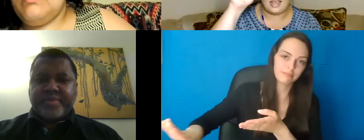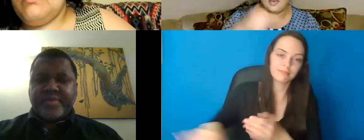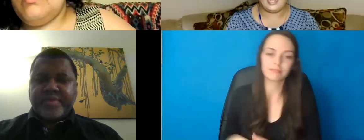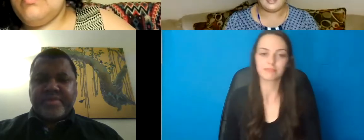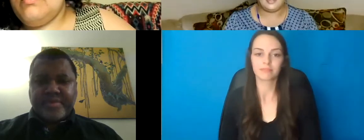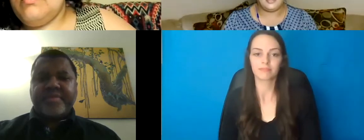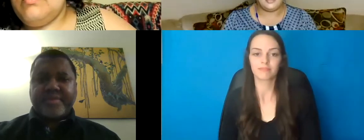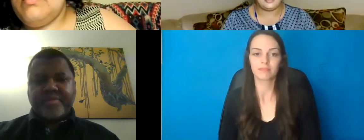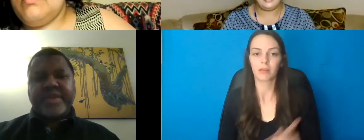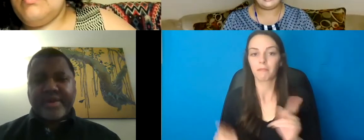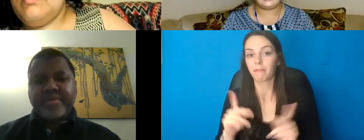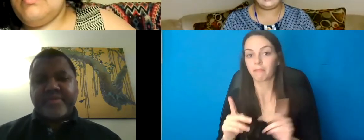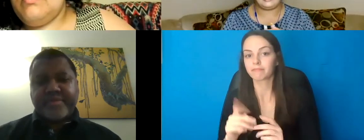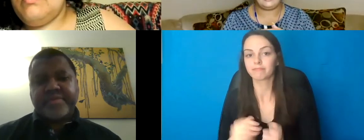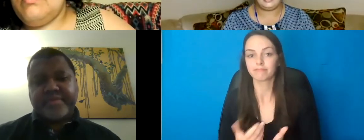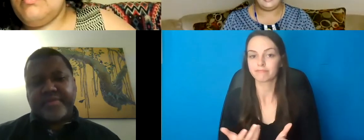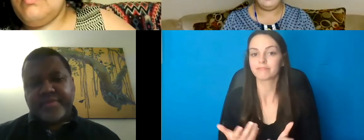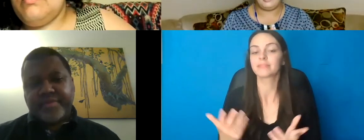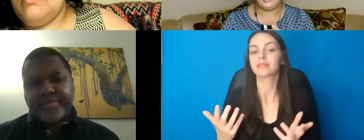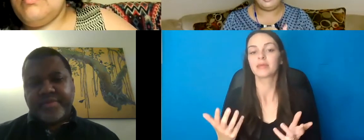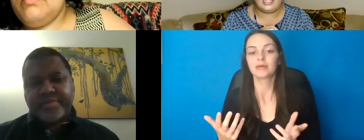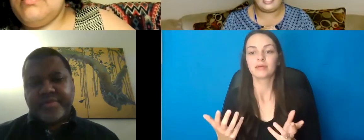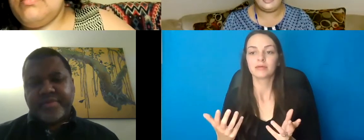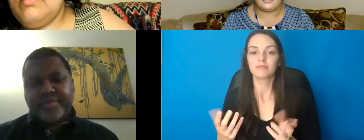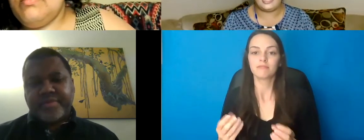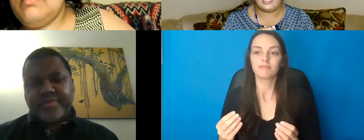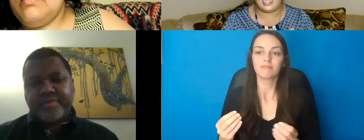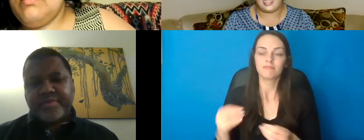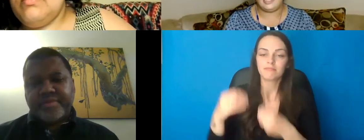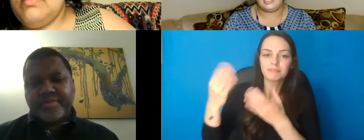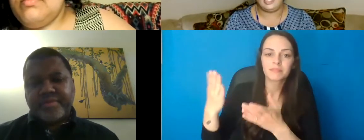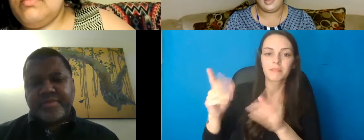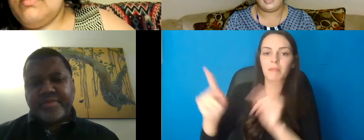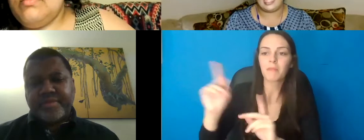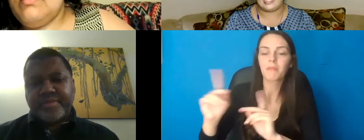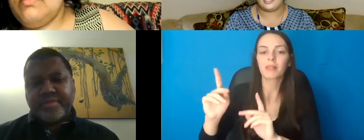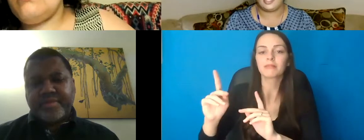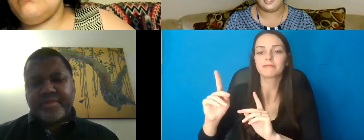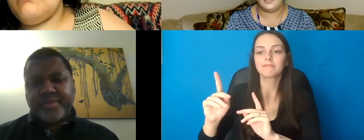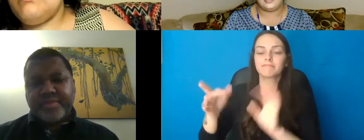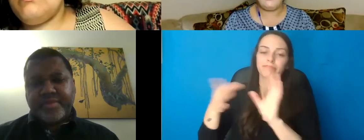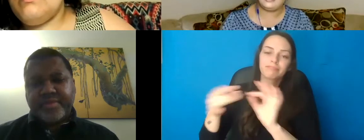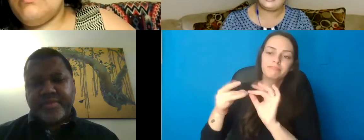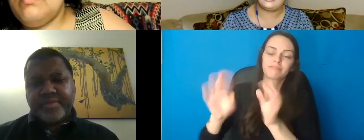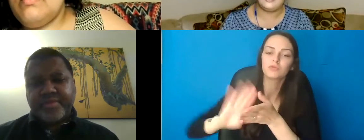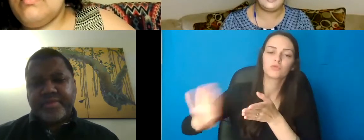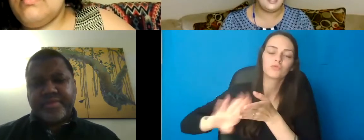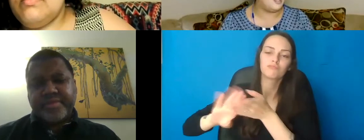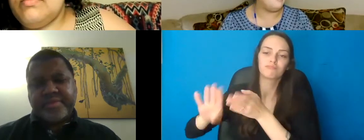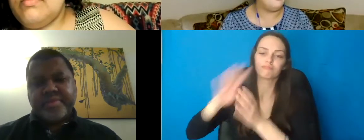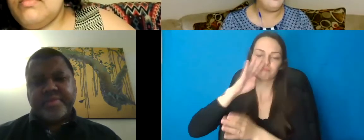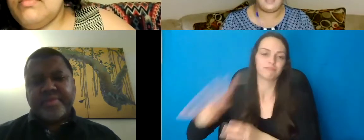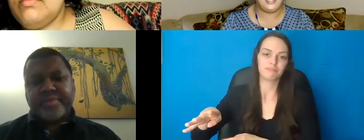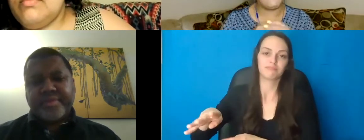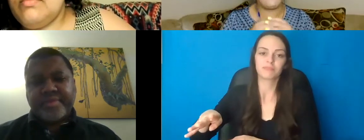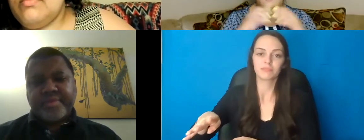door there. It's giving people an excuse to not have to deal with us, and it's also giving an excuse